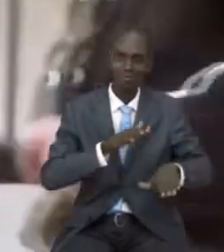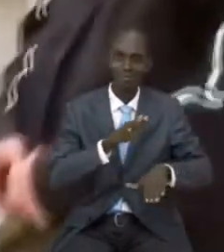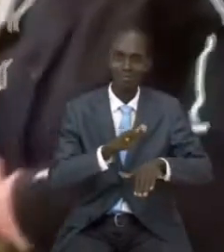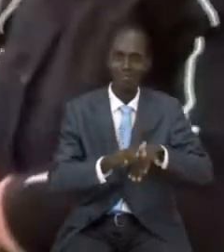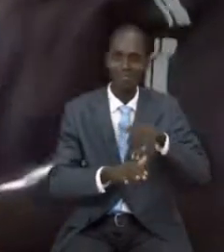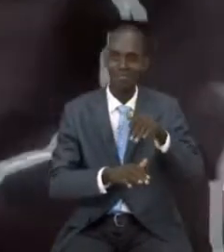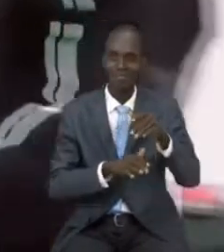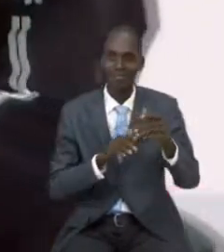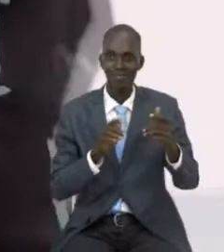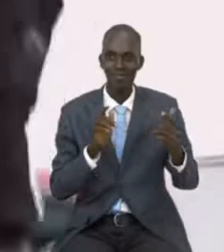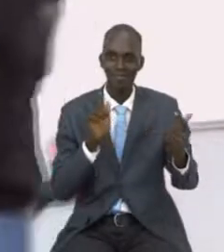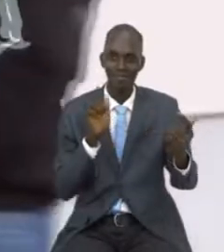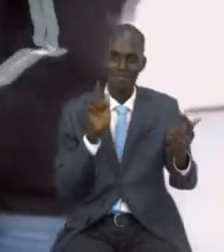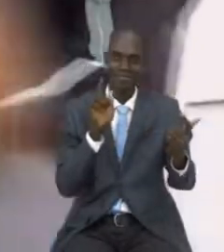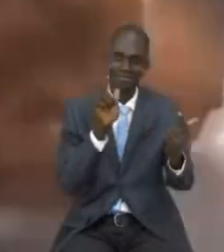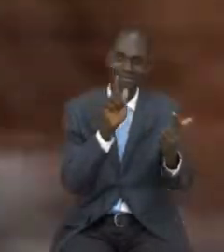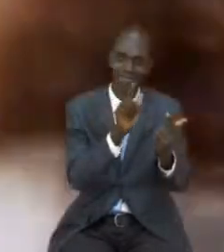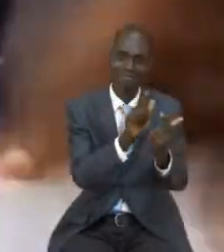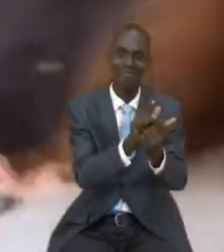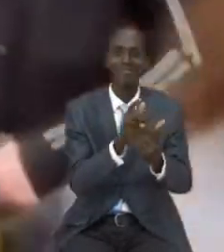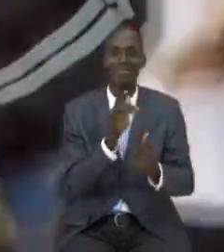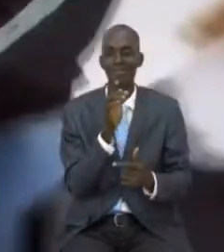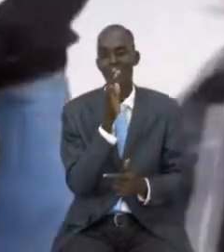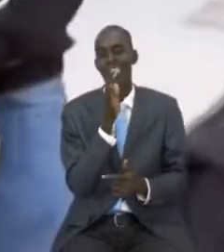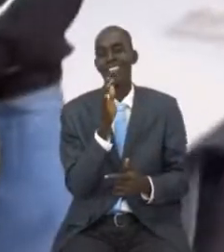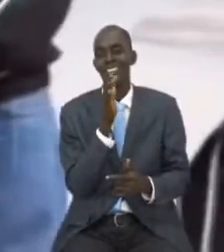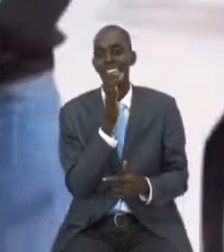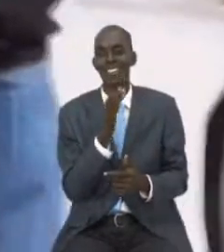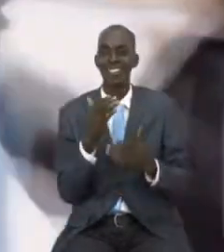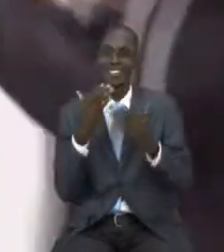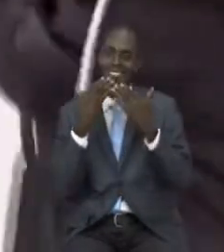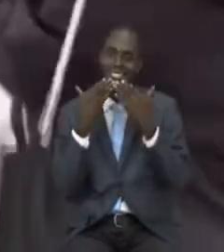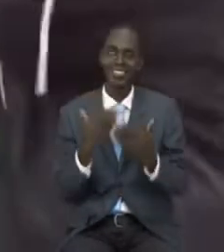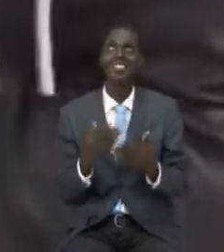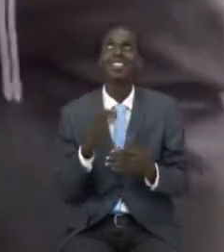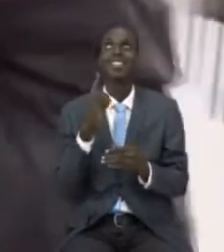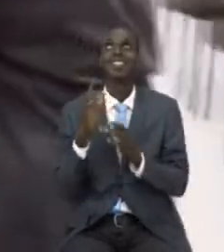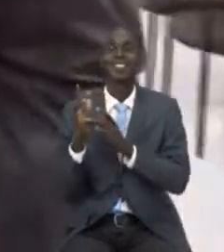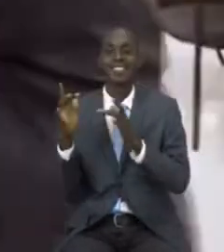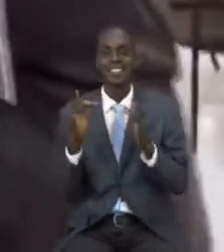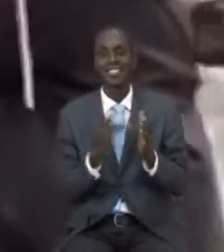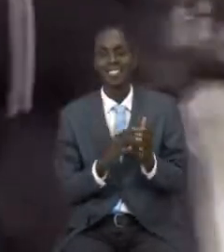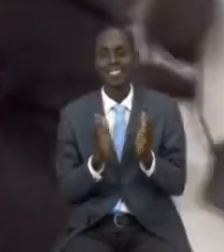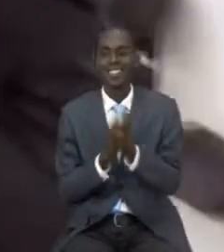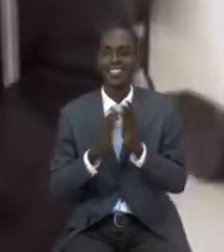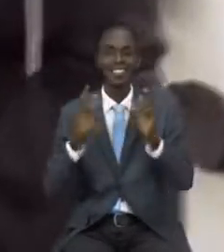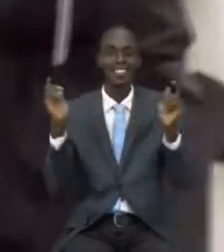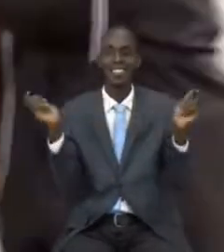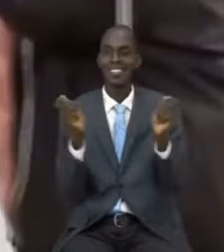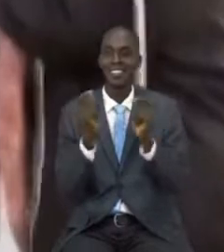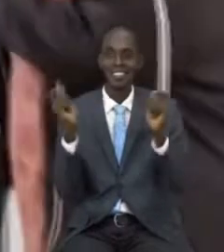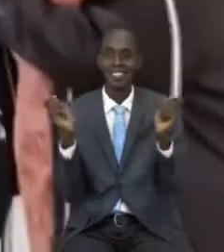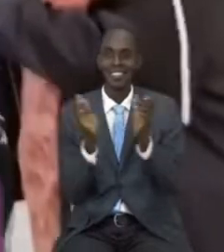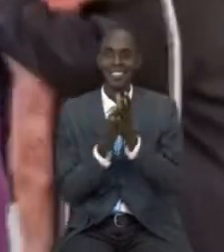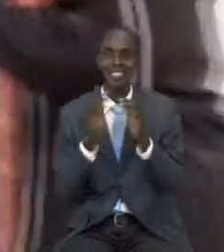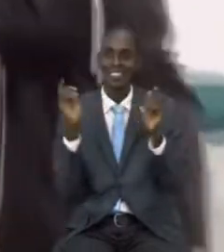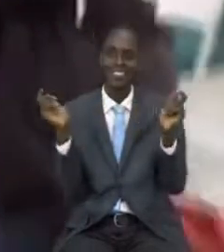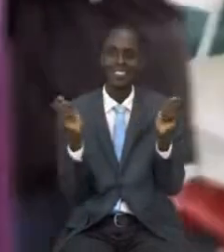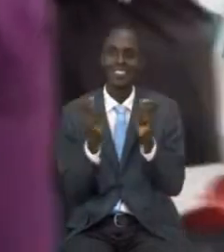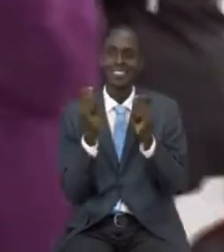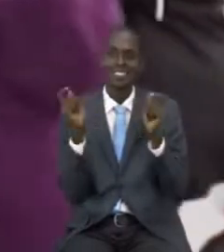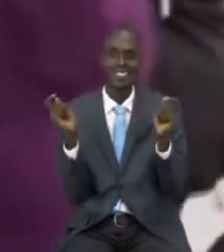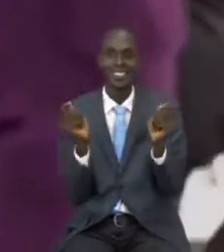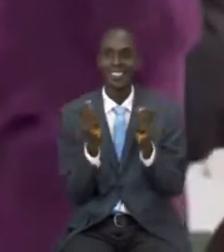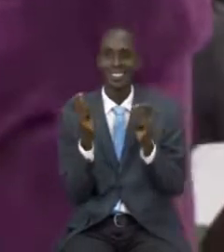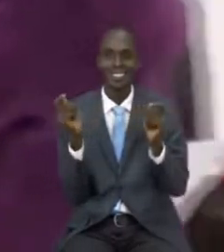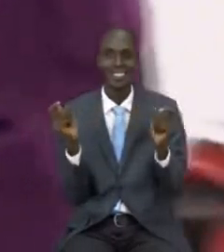Oh, thank you, Jesus. Thank you, Jesus. Thank you, God. Hallelujah. Praise God.